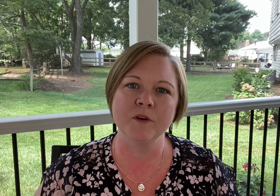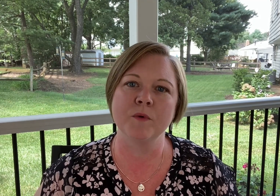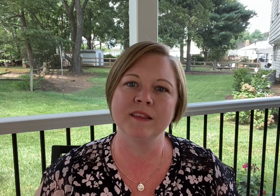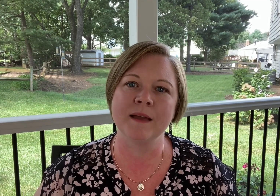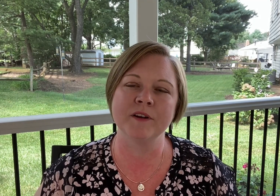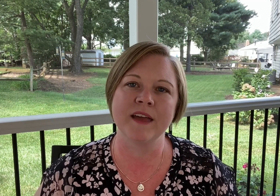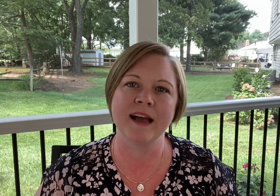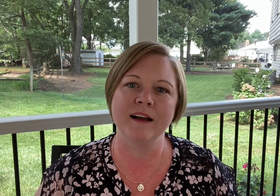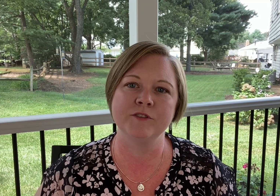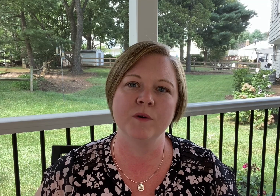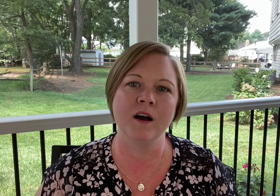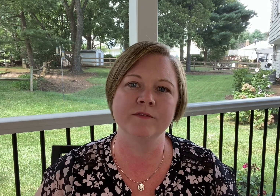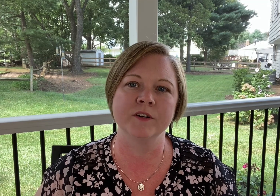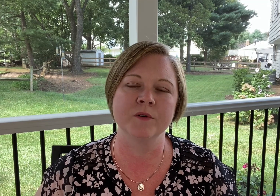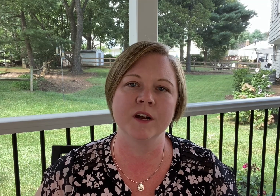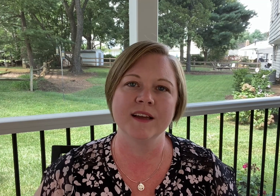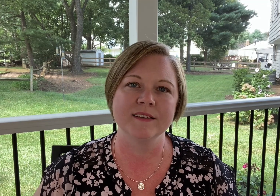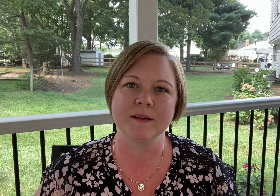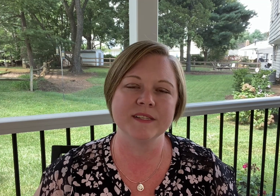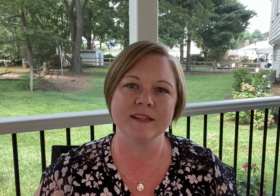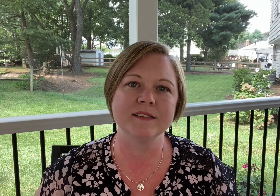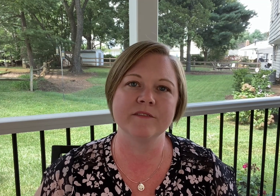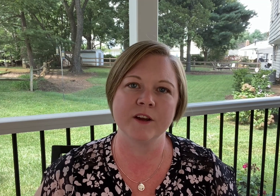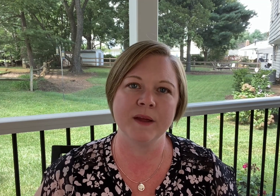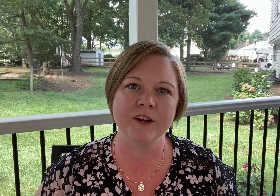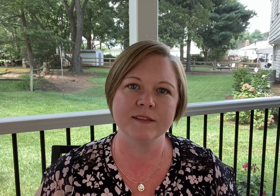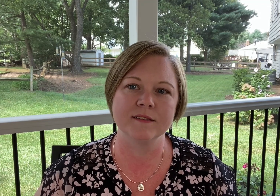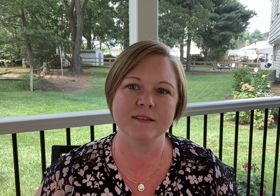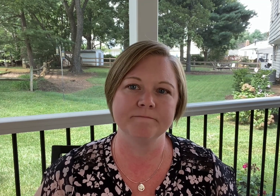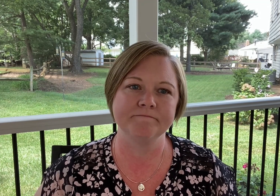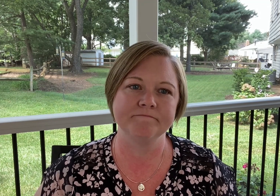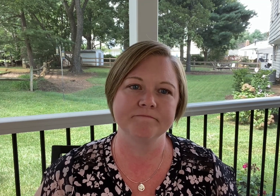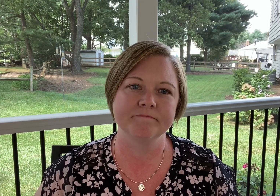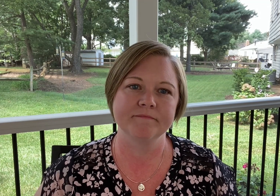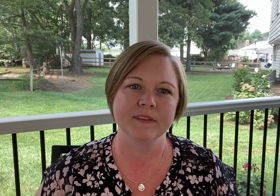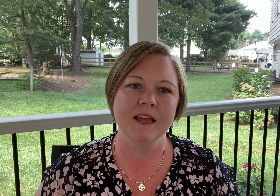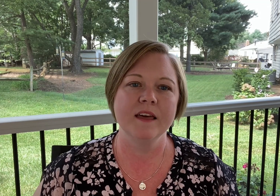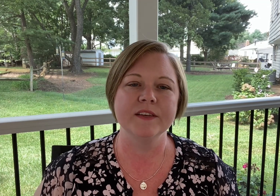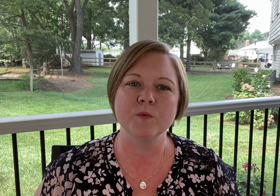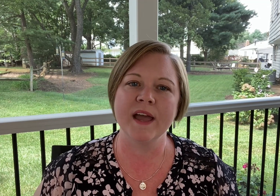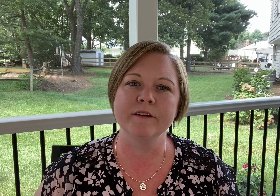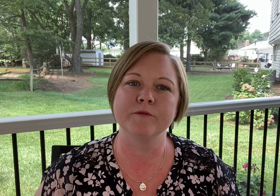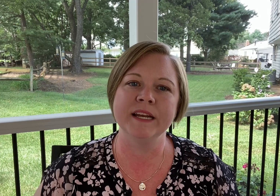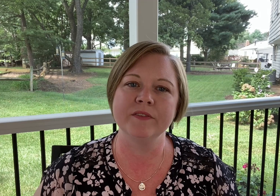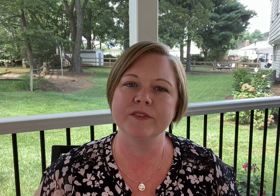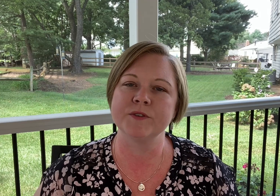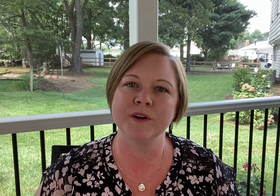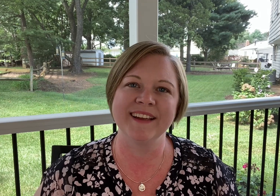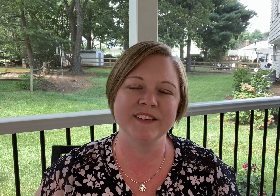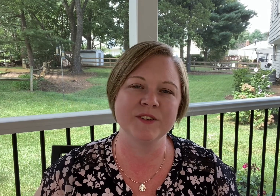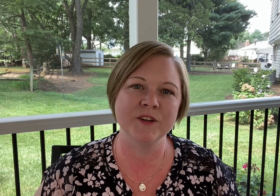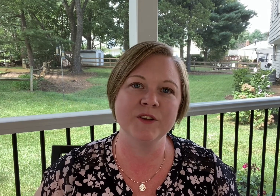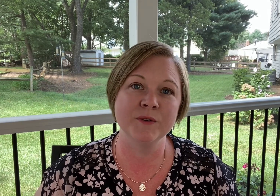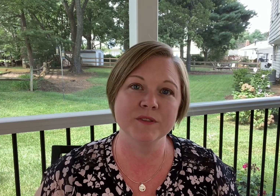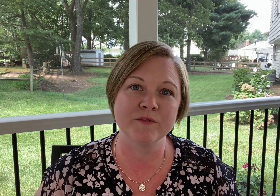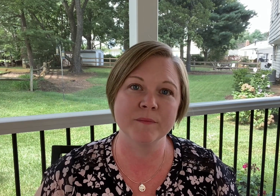not with what labor they have to offer or some sense of their merits. This way of reading the story